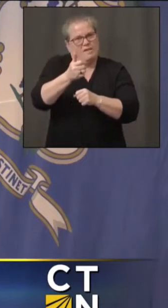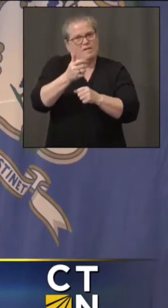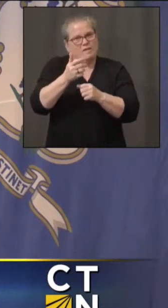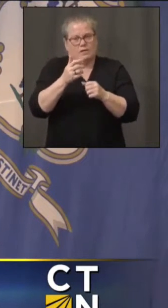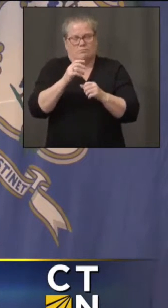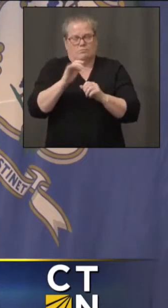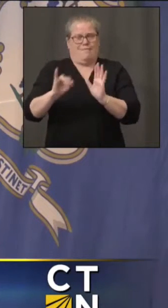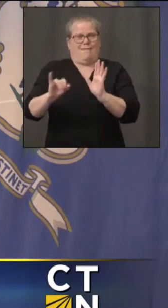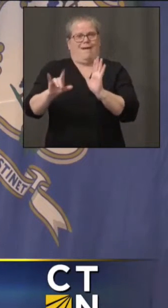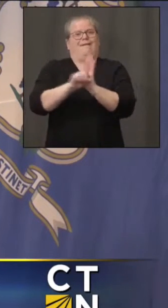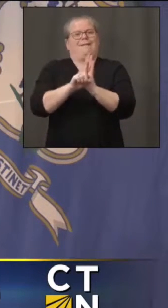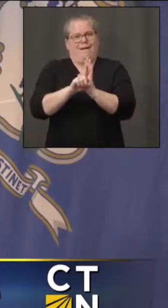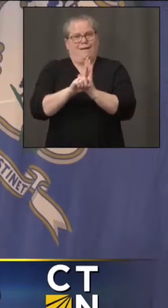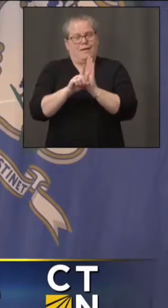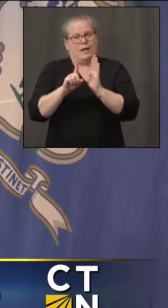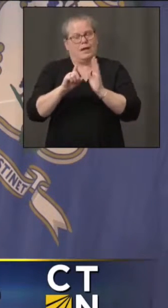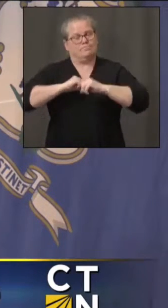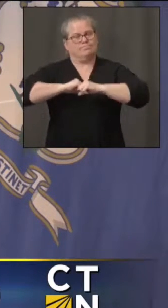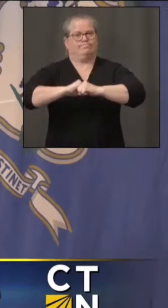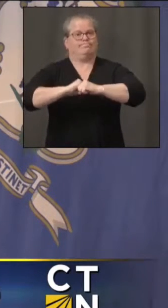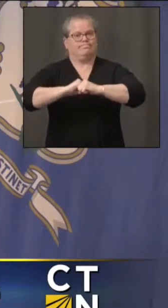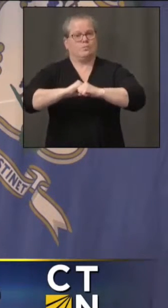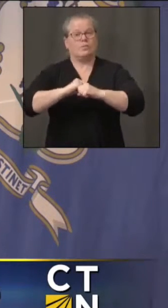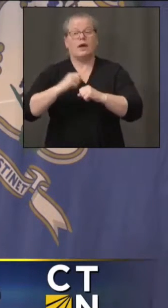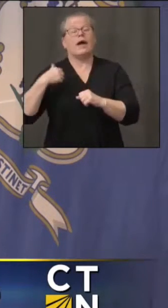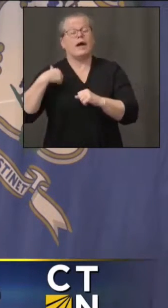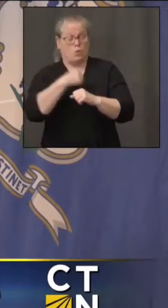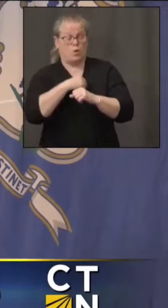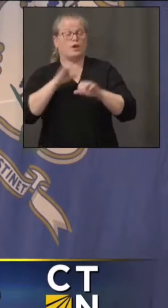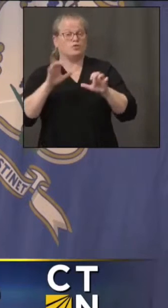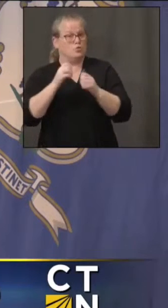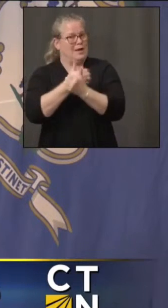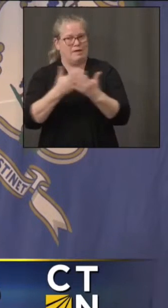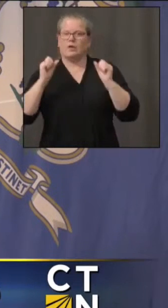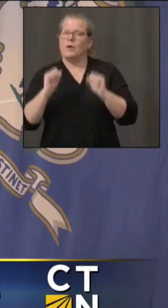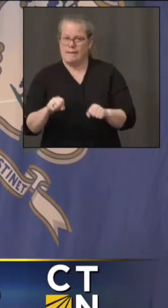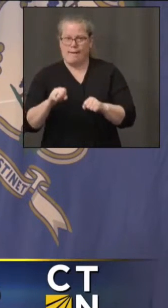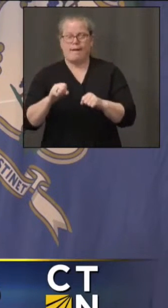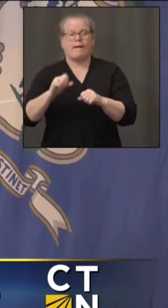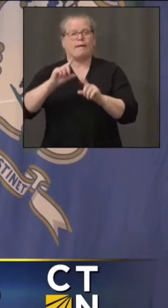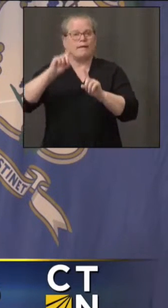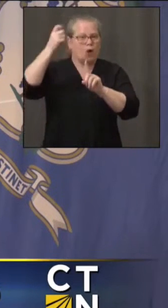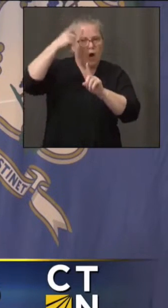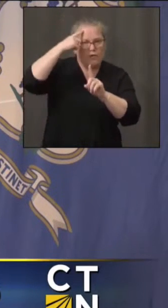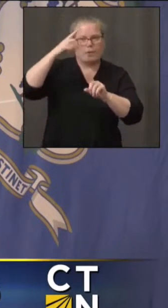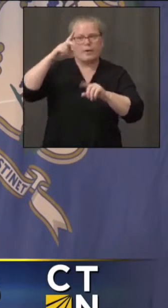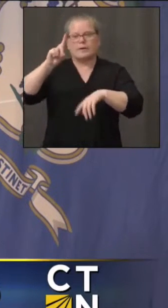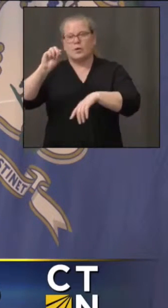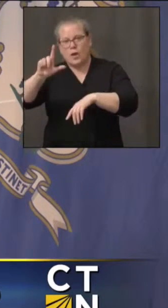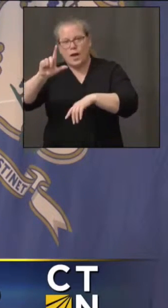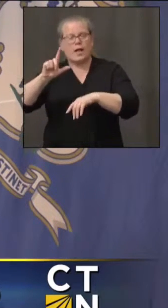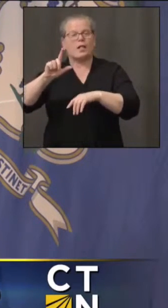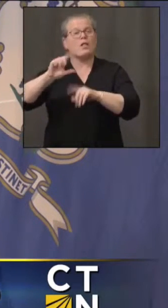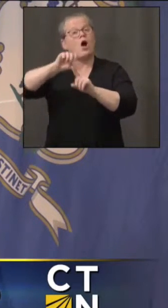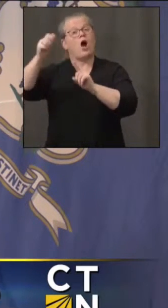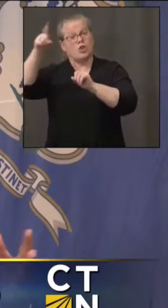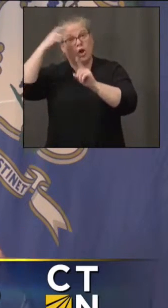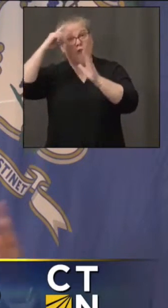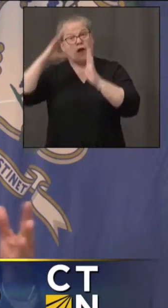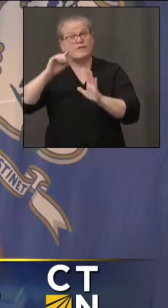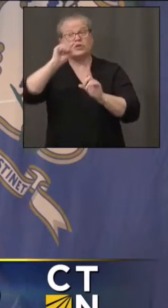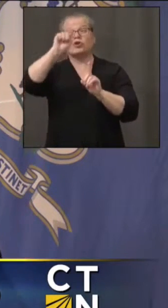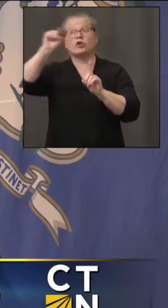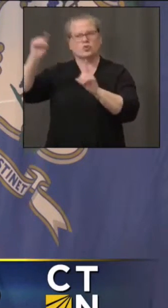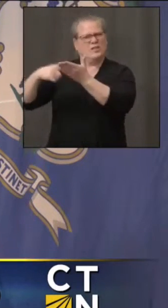from being stolen. And we're doing everything we can at DOL and across state government as well. But we've talked to other governors about this, and the nature